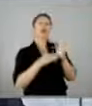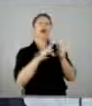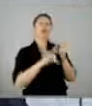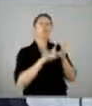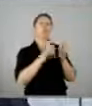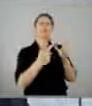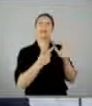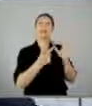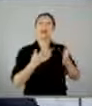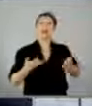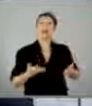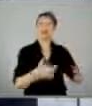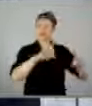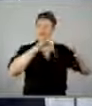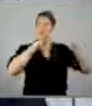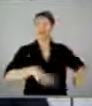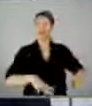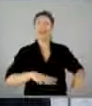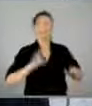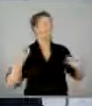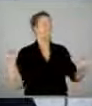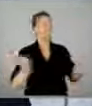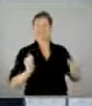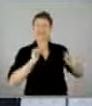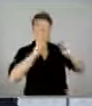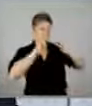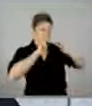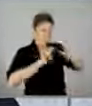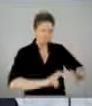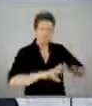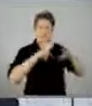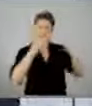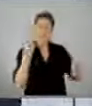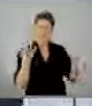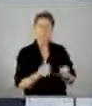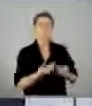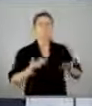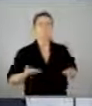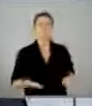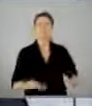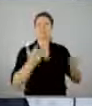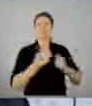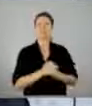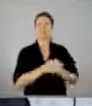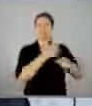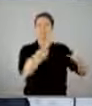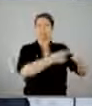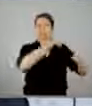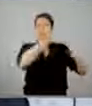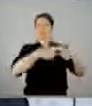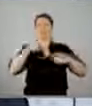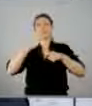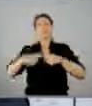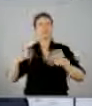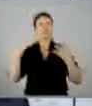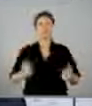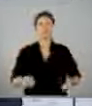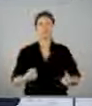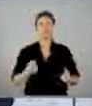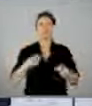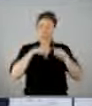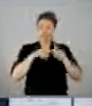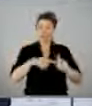Australia following a full and thorough assessment process. The vaccine has met requirements for standards for safety,